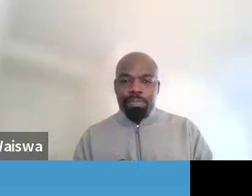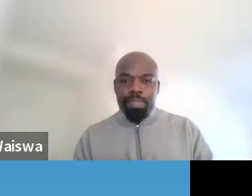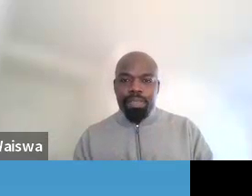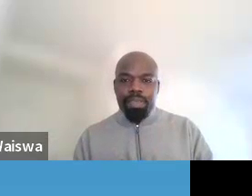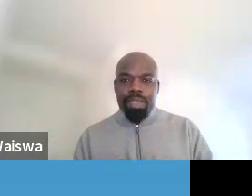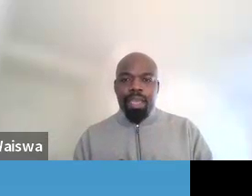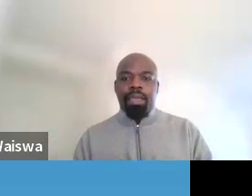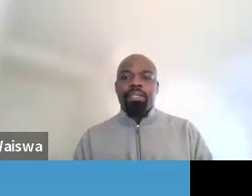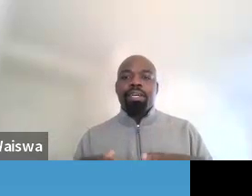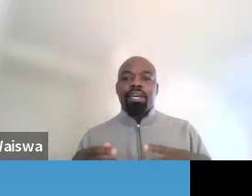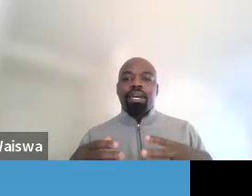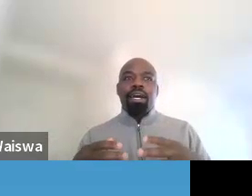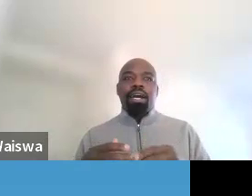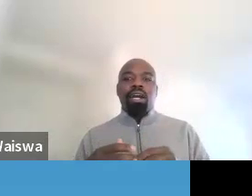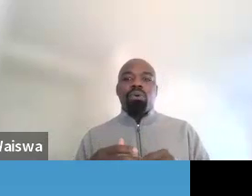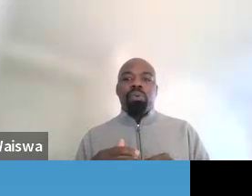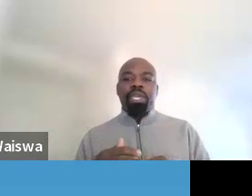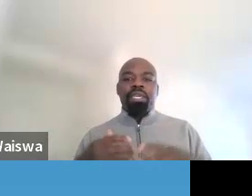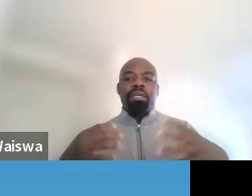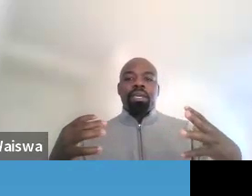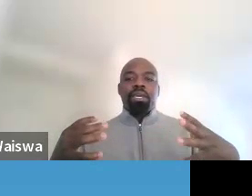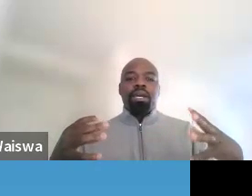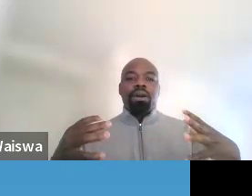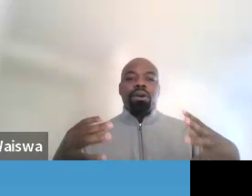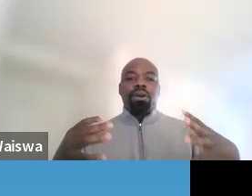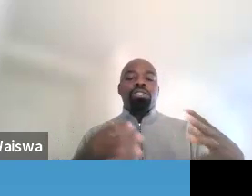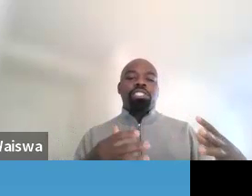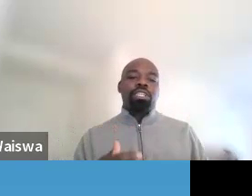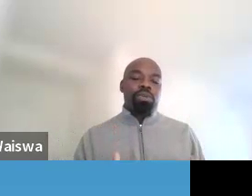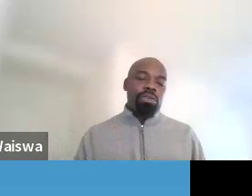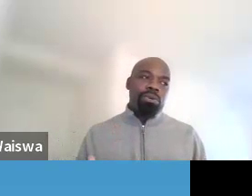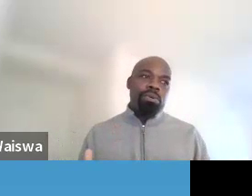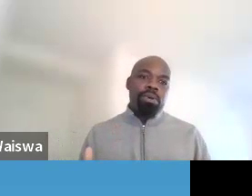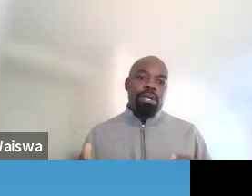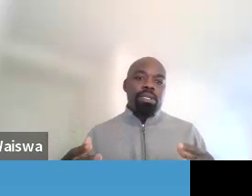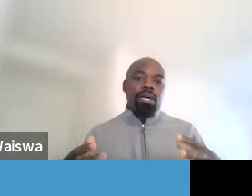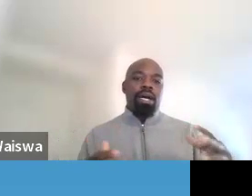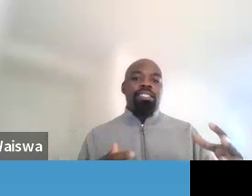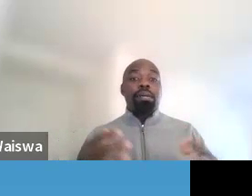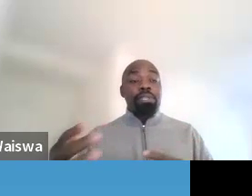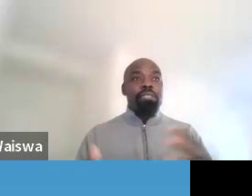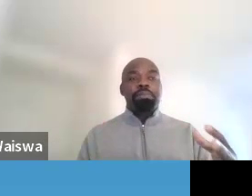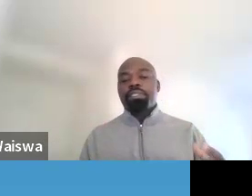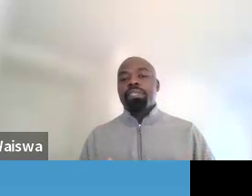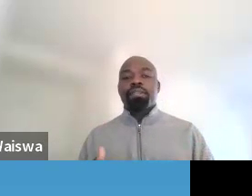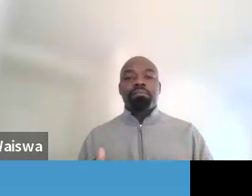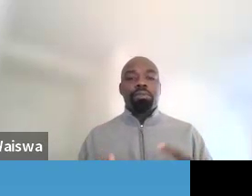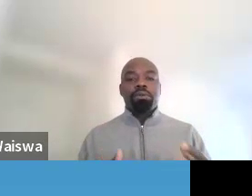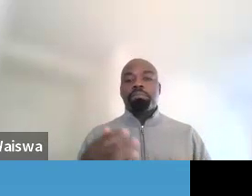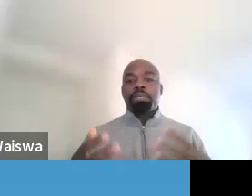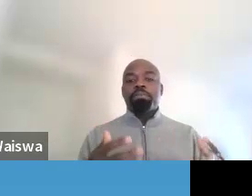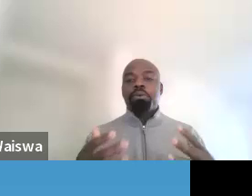equal. And we want to share with you some tips